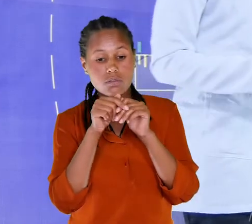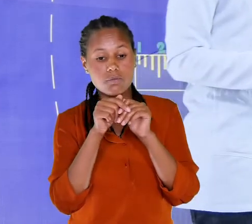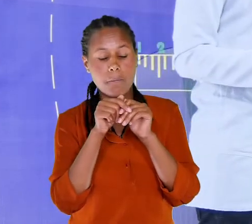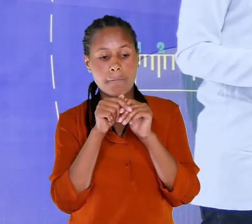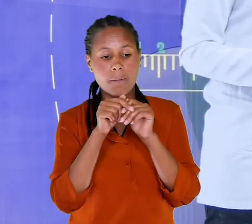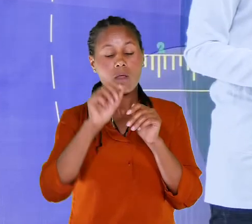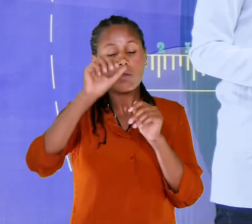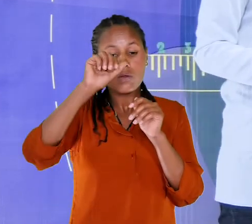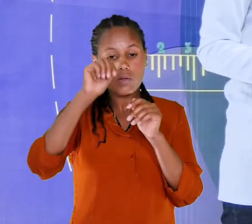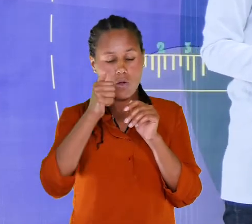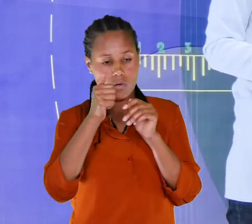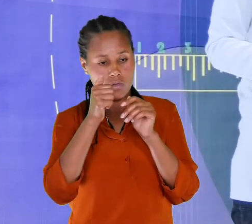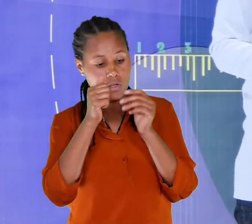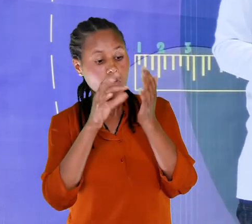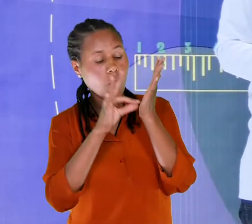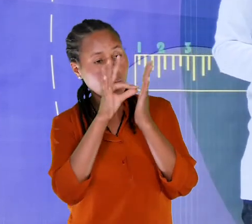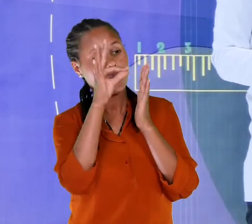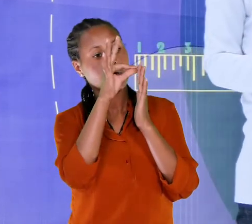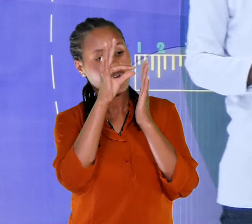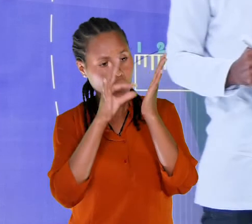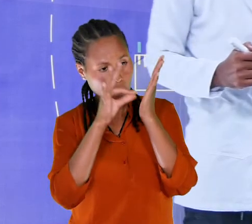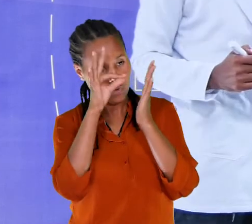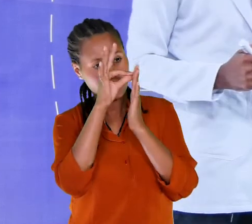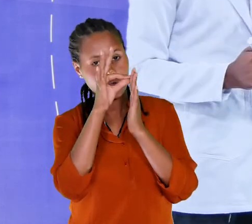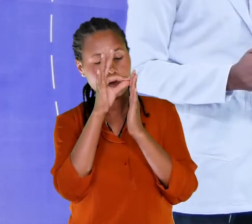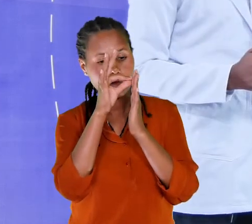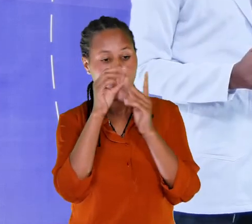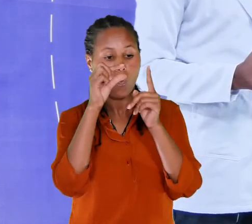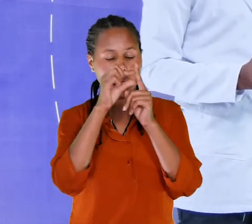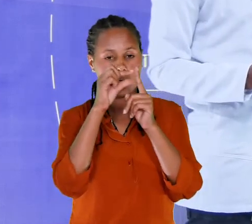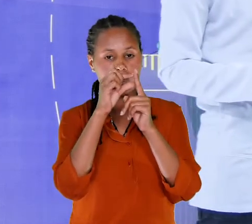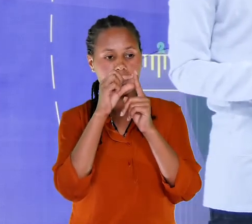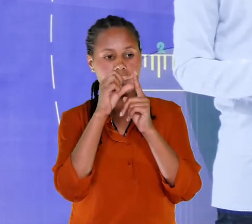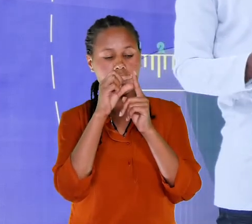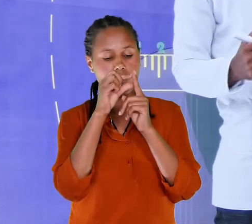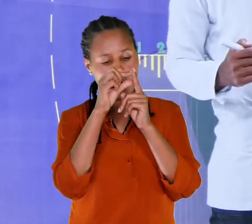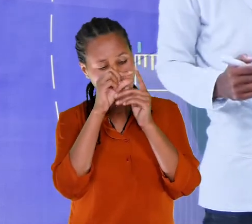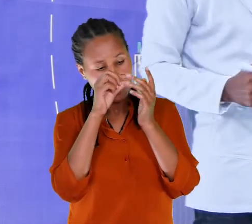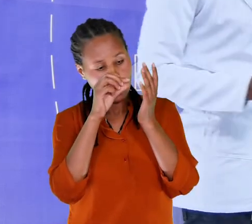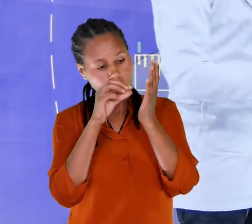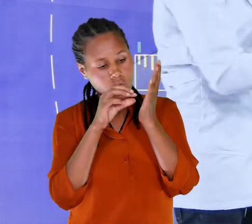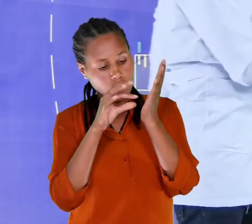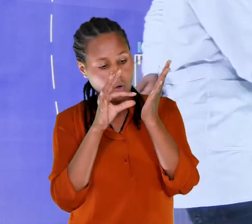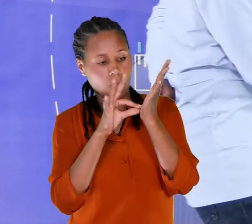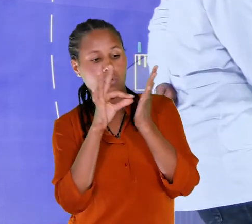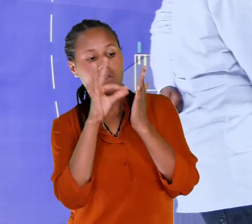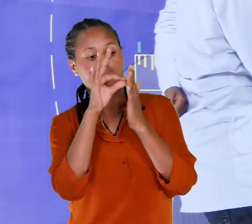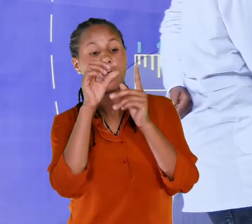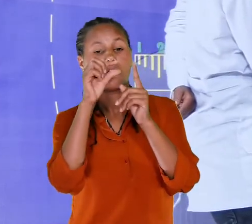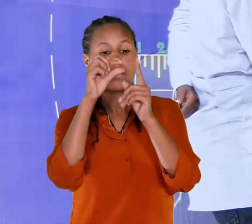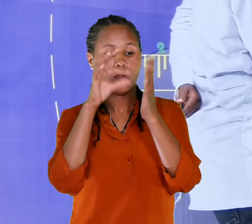one. Number words and numbers. We can talk about number and number words. See, it's